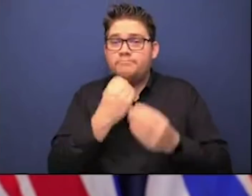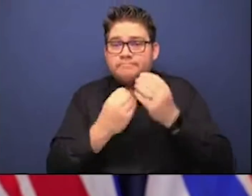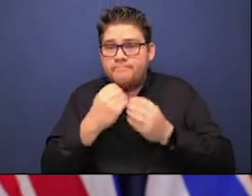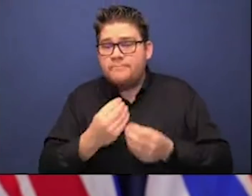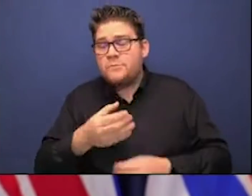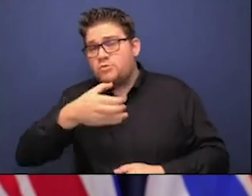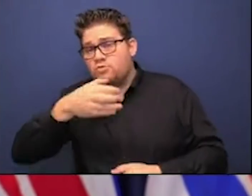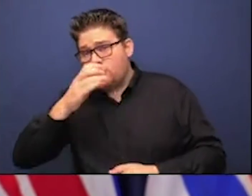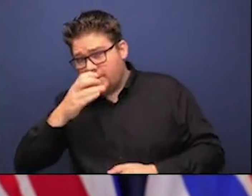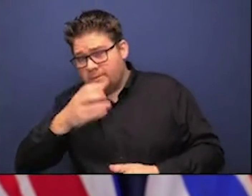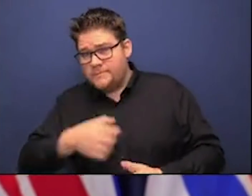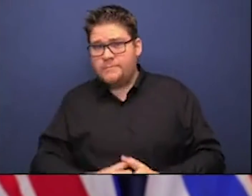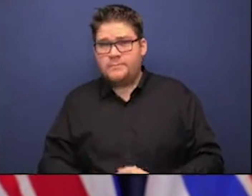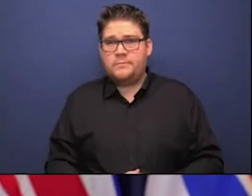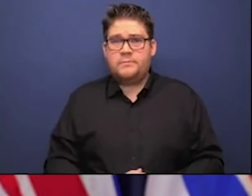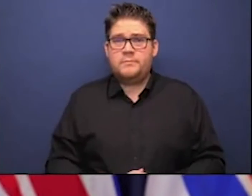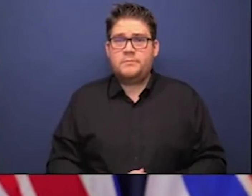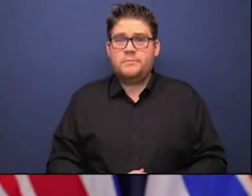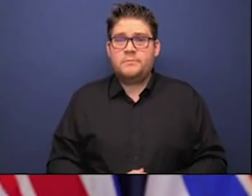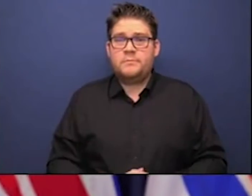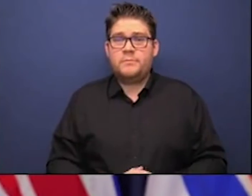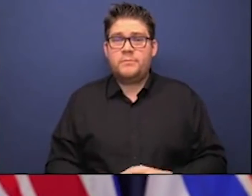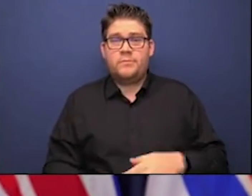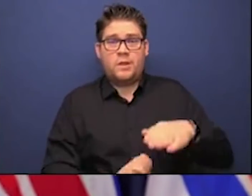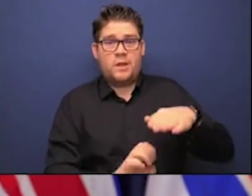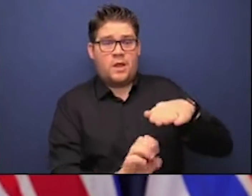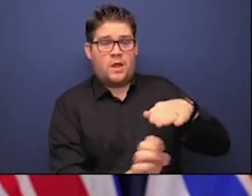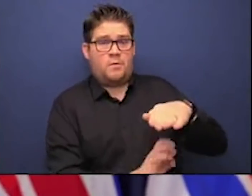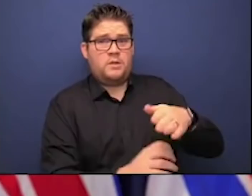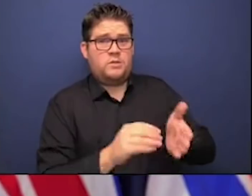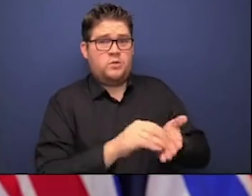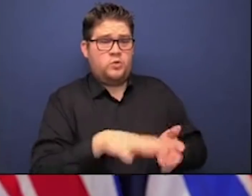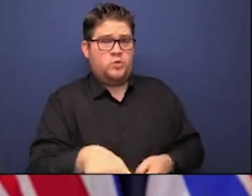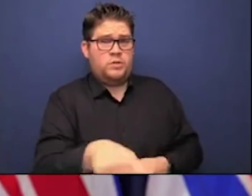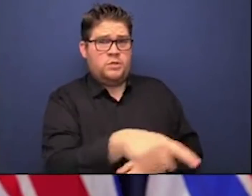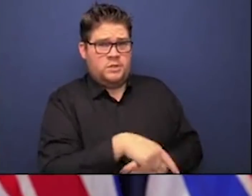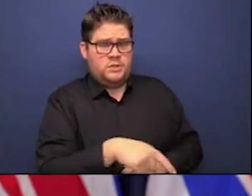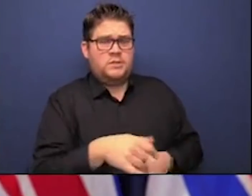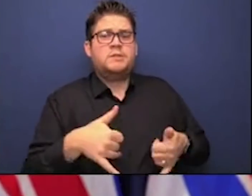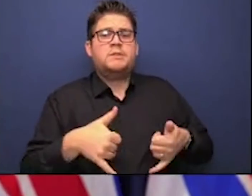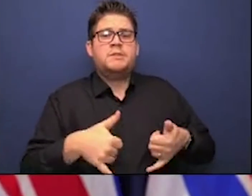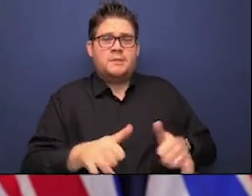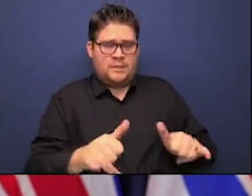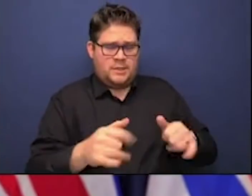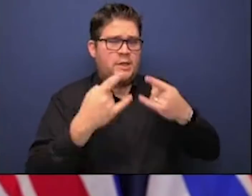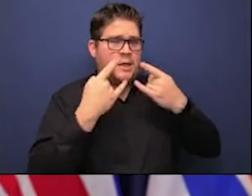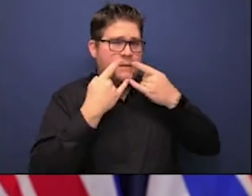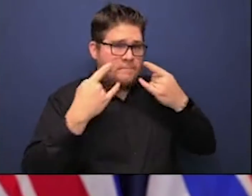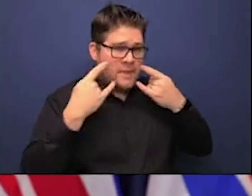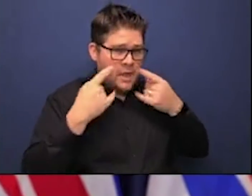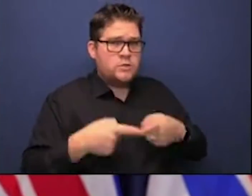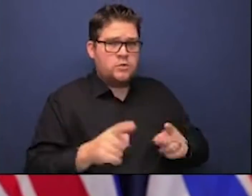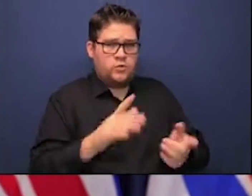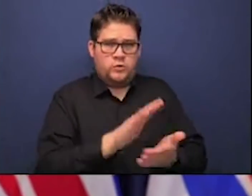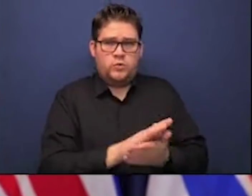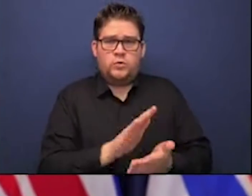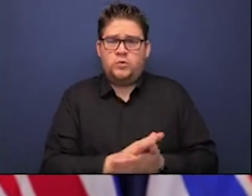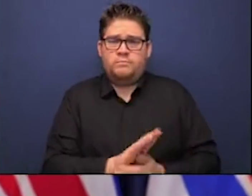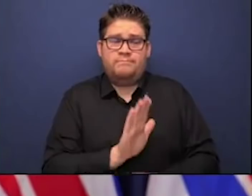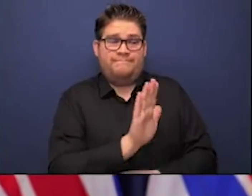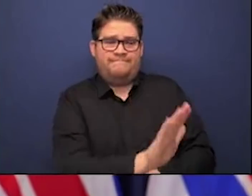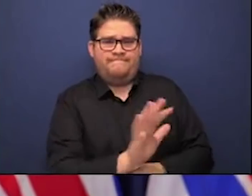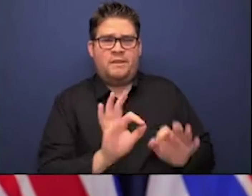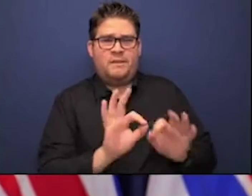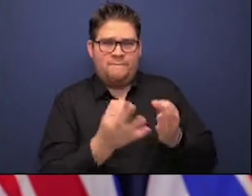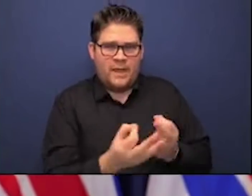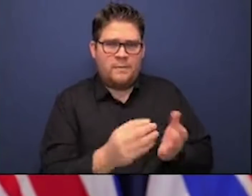For elementary students, wearing masks while at school remains a personal choice for students and their families. It